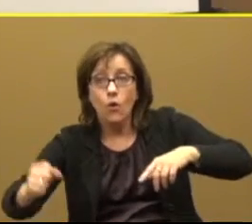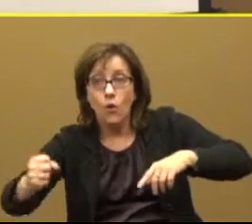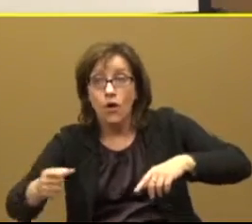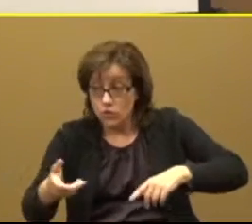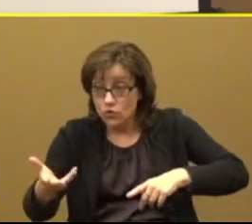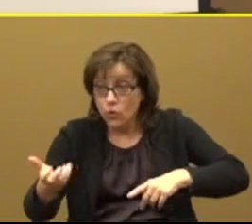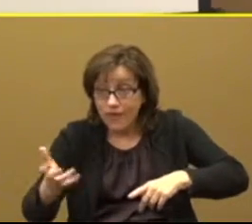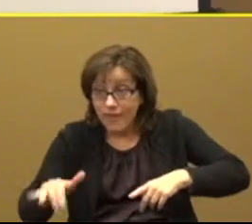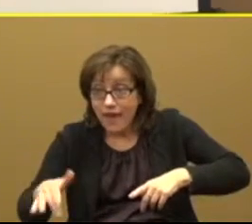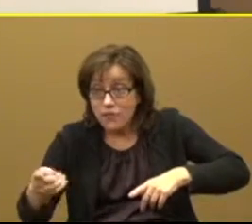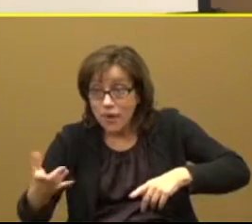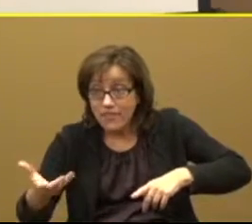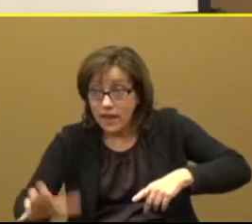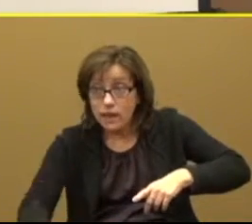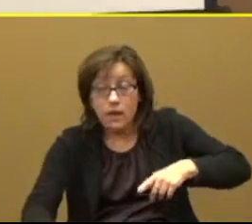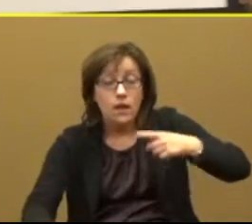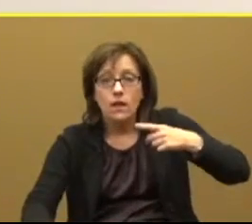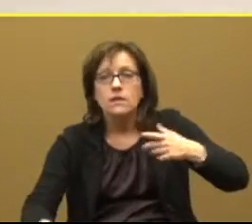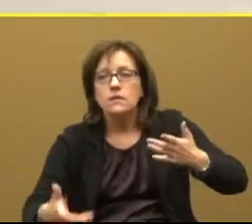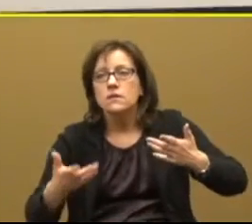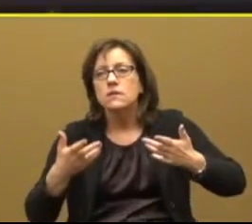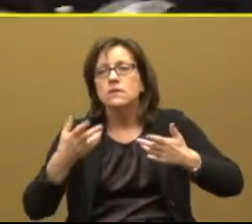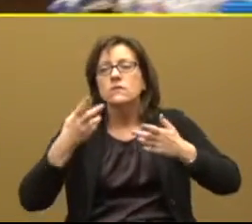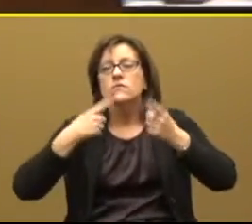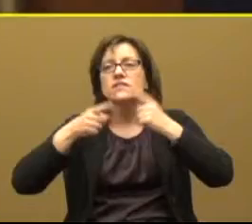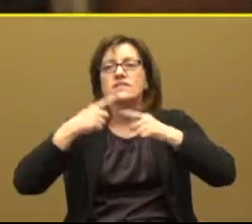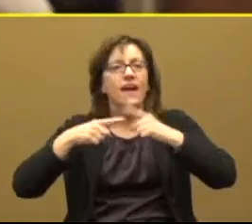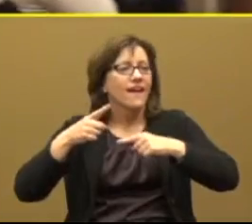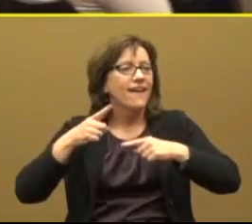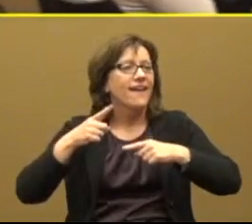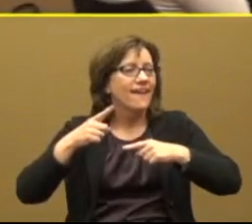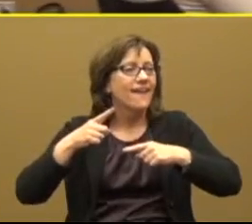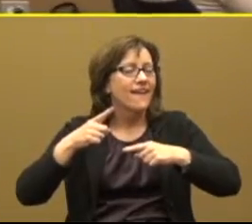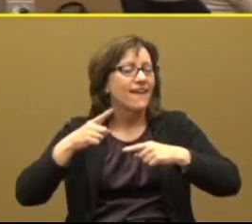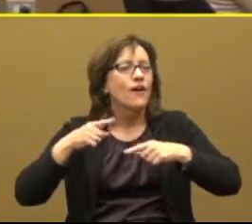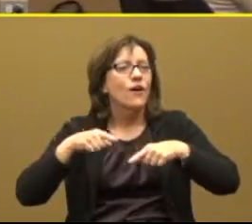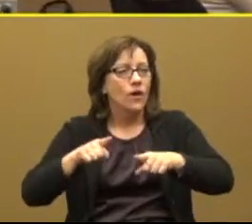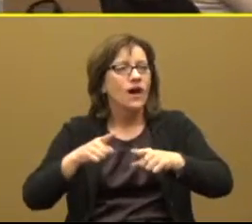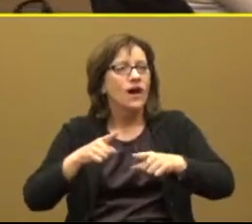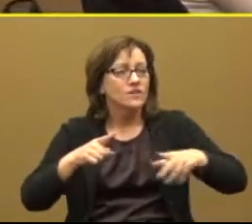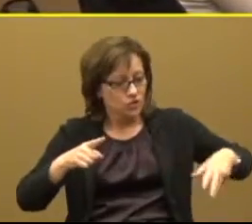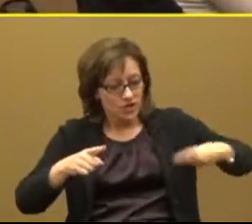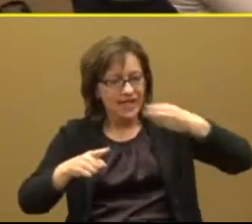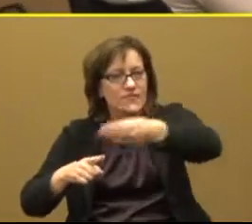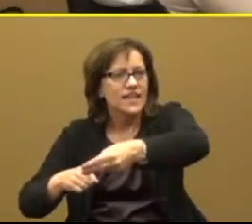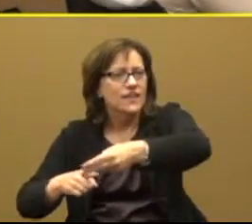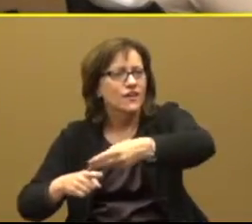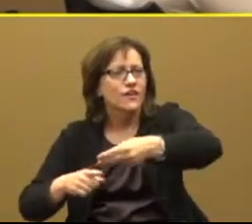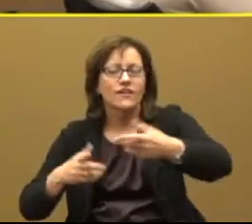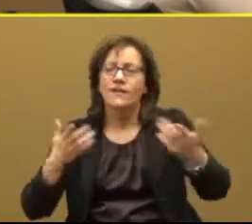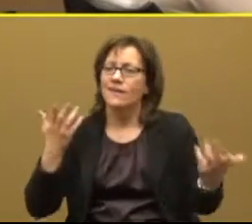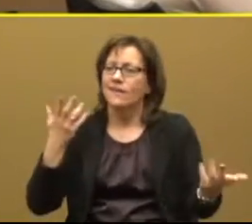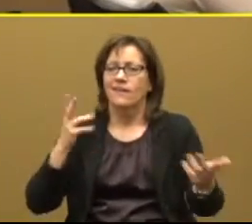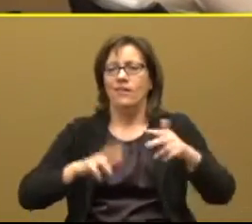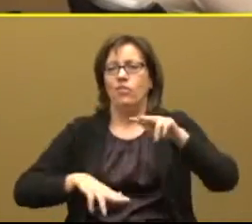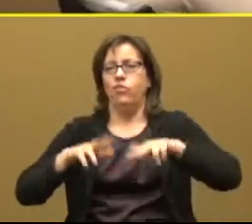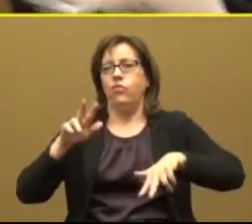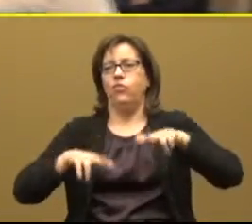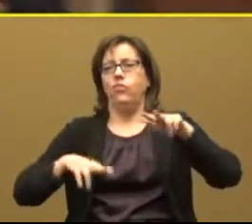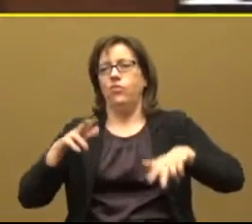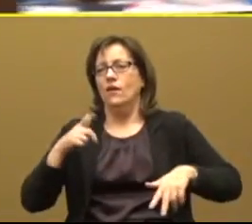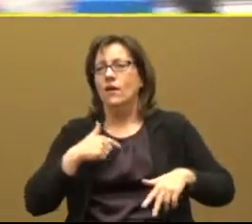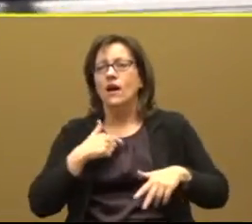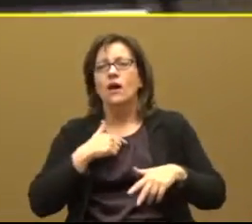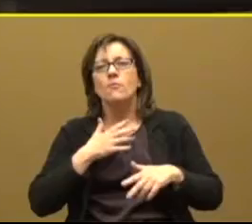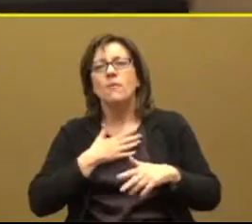want that, or whatever, your pretzel. You're going to sign that while you're handing her the thing. My suggestion